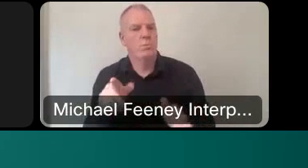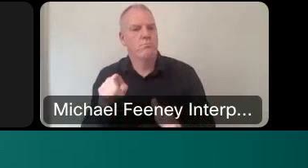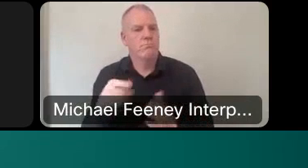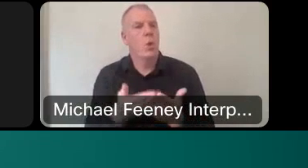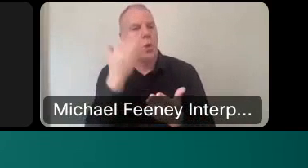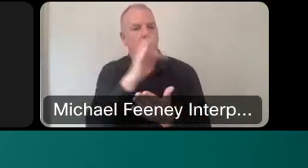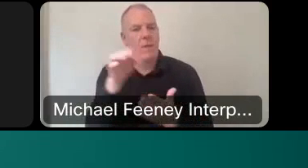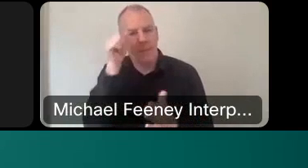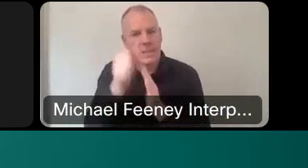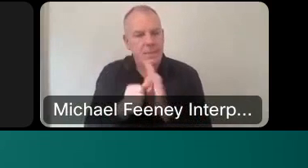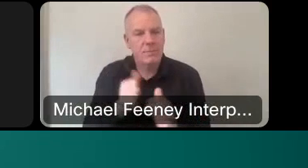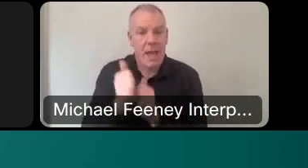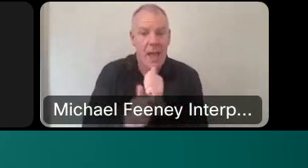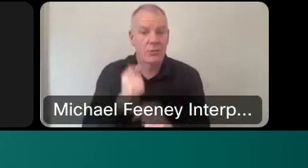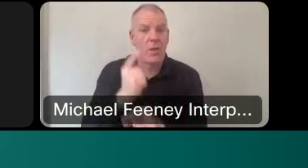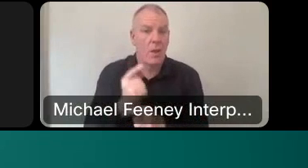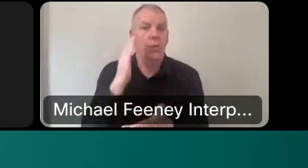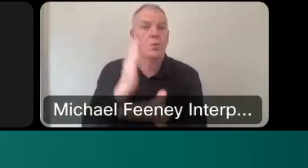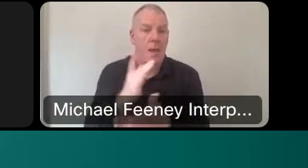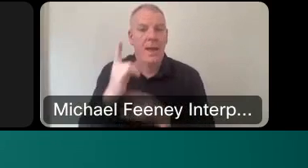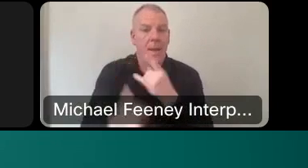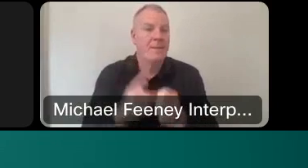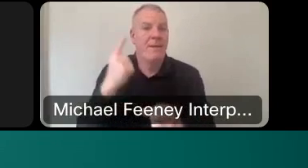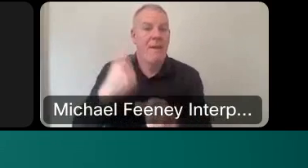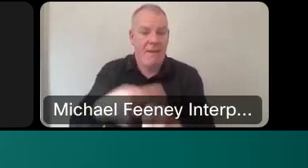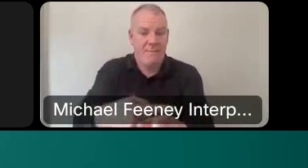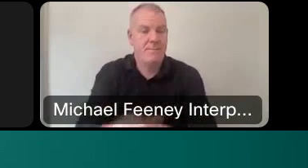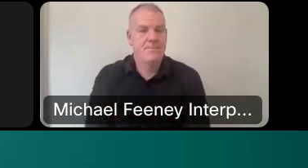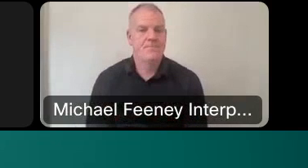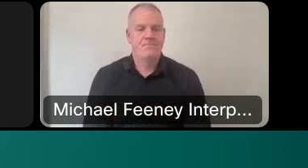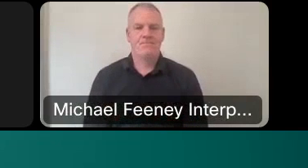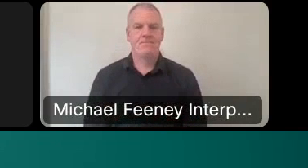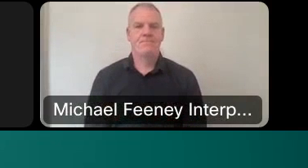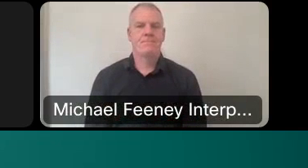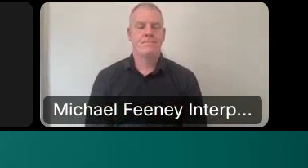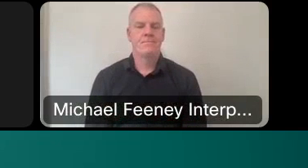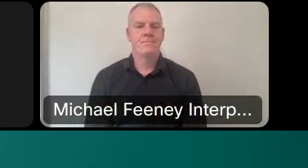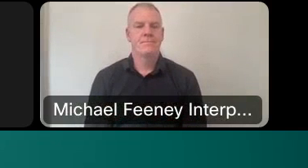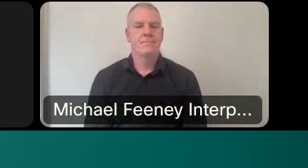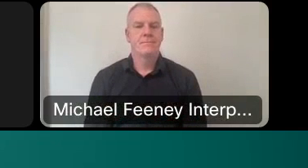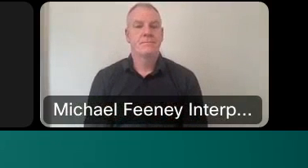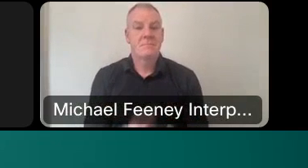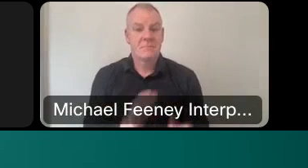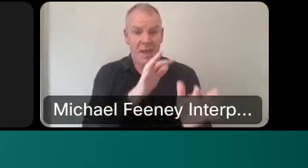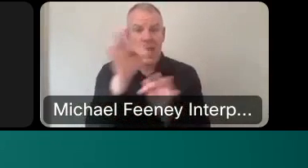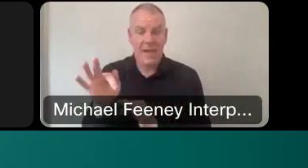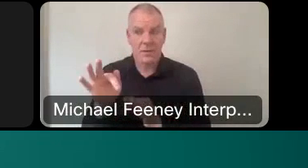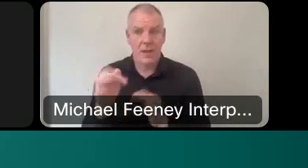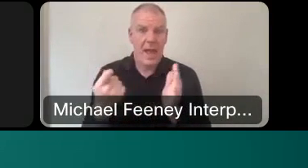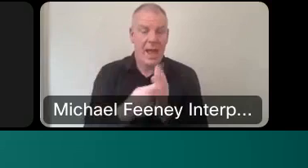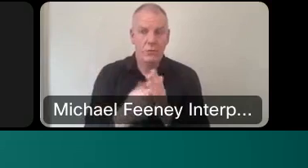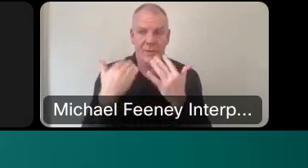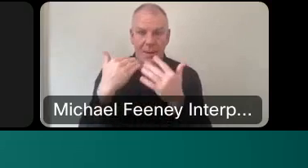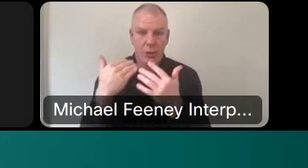learning and that actions are being taken to try to prevent recurrence going forward. And also following the additional information